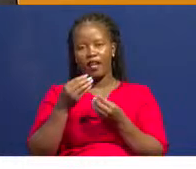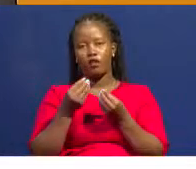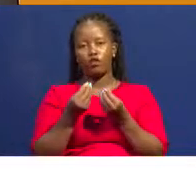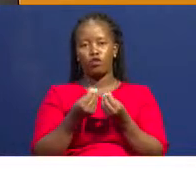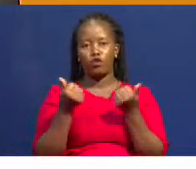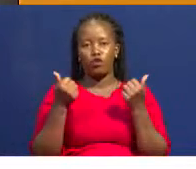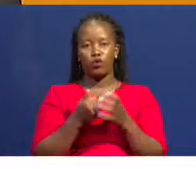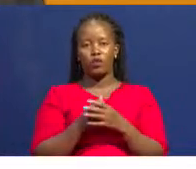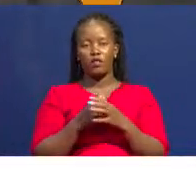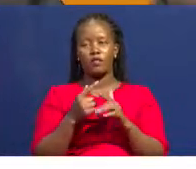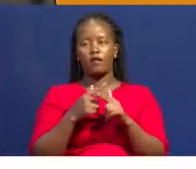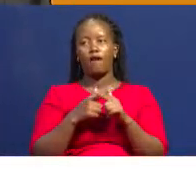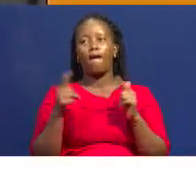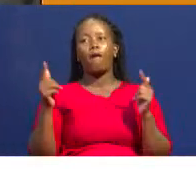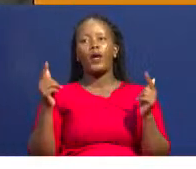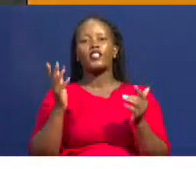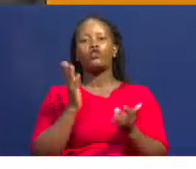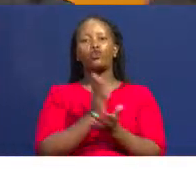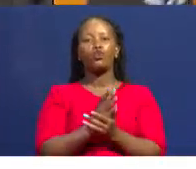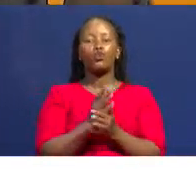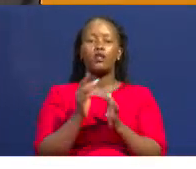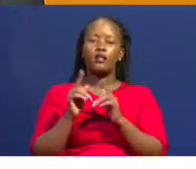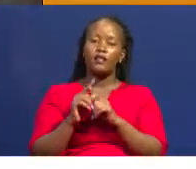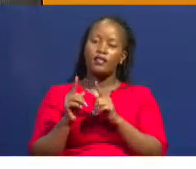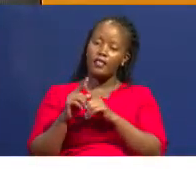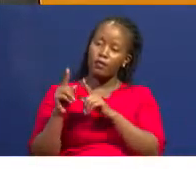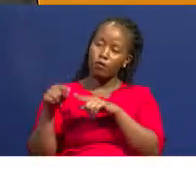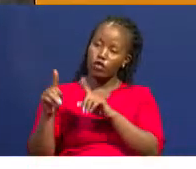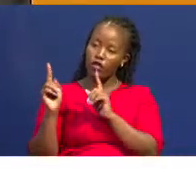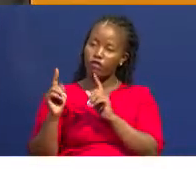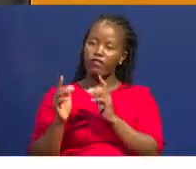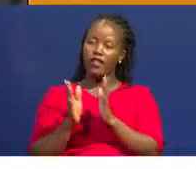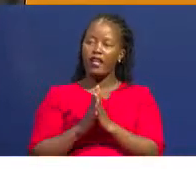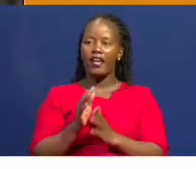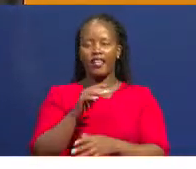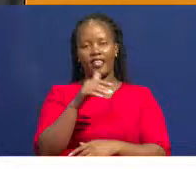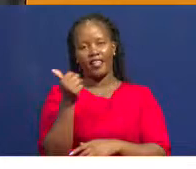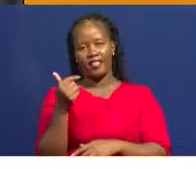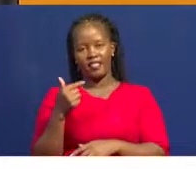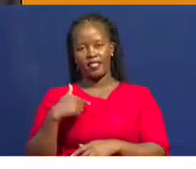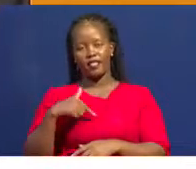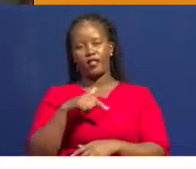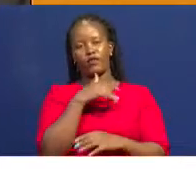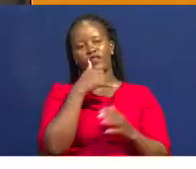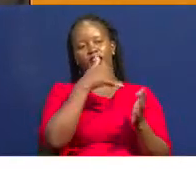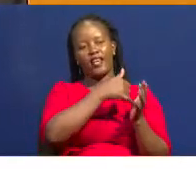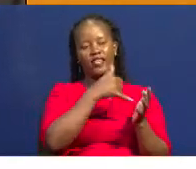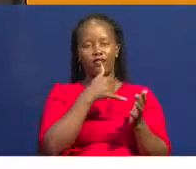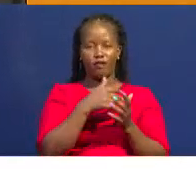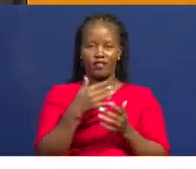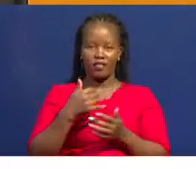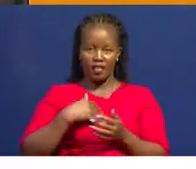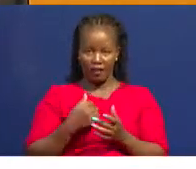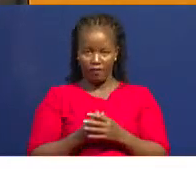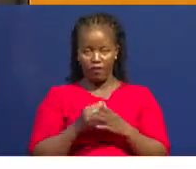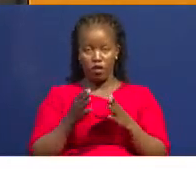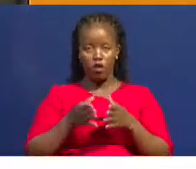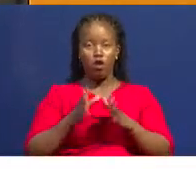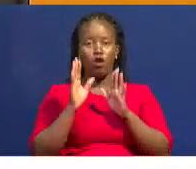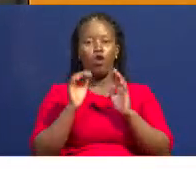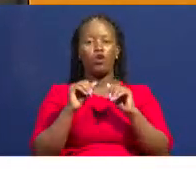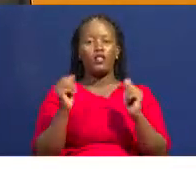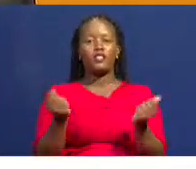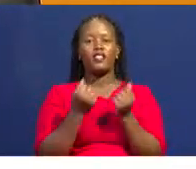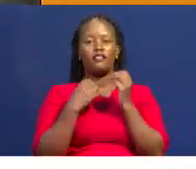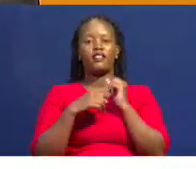But I can tell you, even him and even others, we are involving them. And if you look at the Road Safety Action Plan,